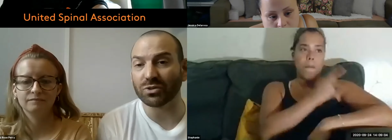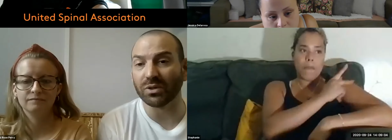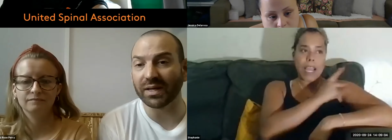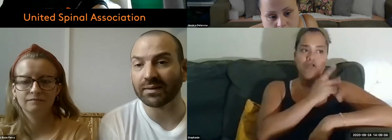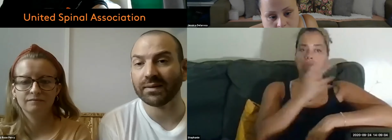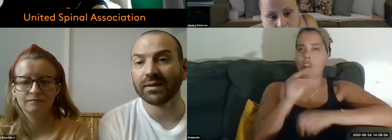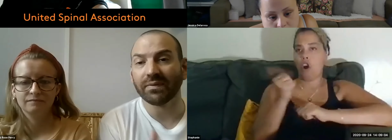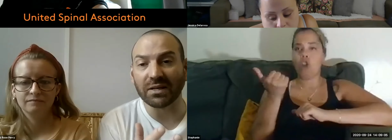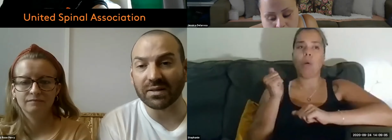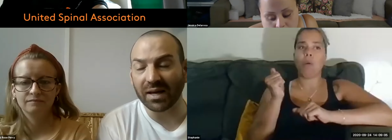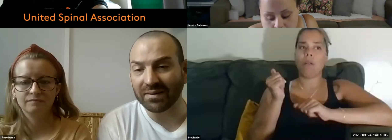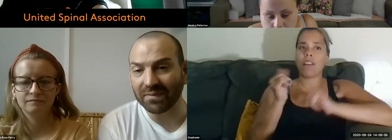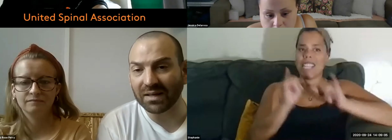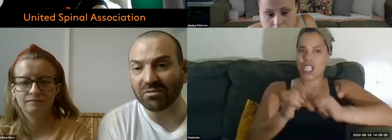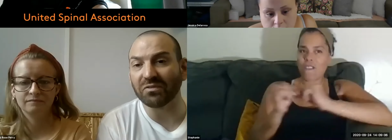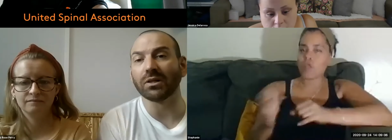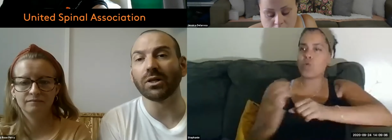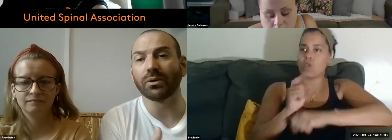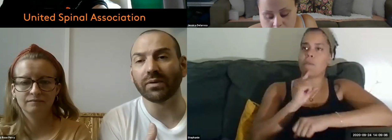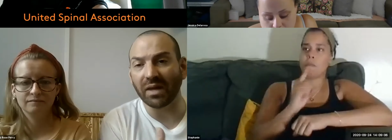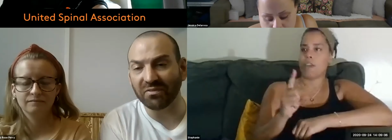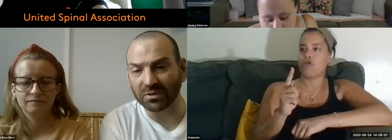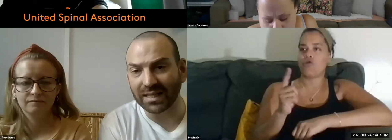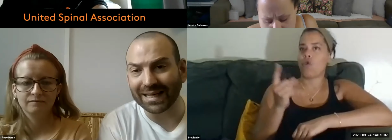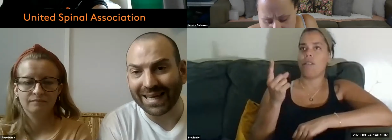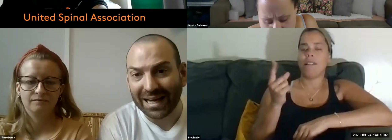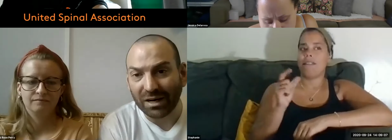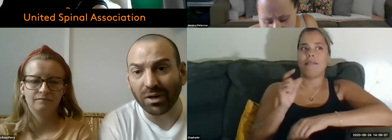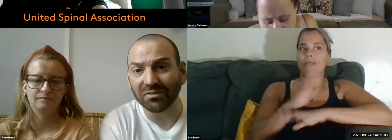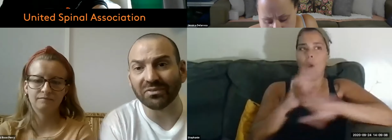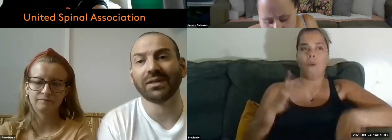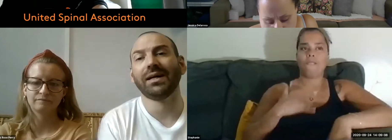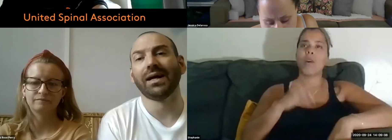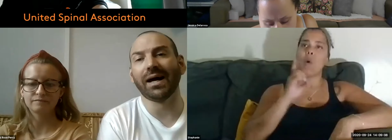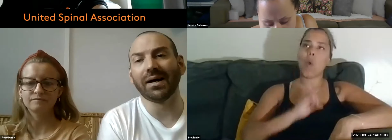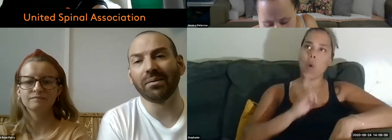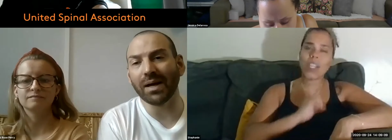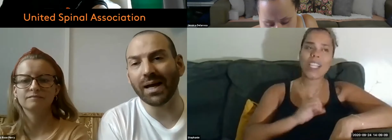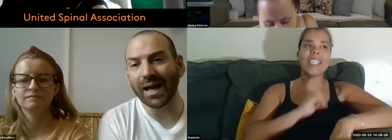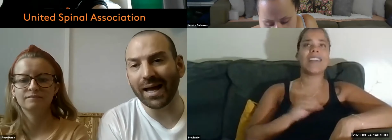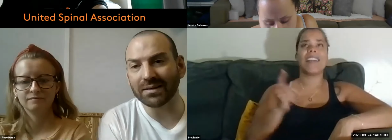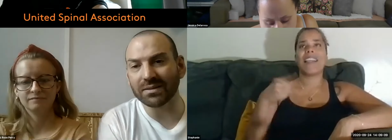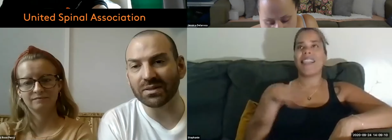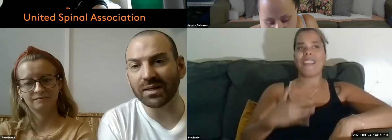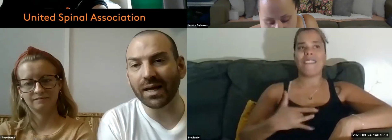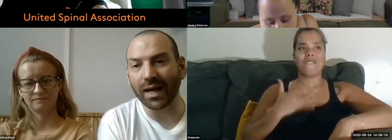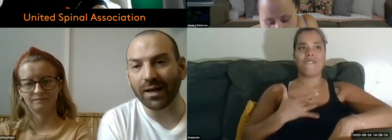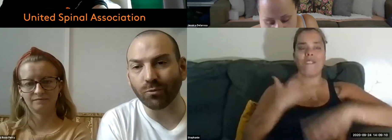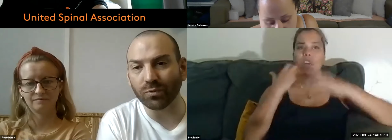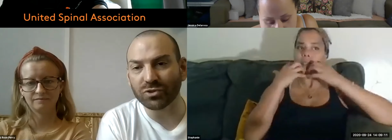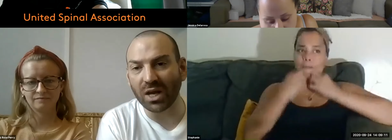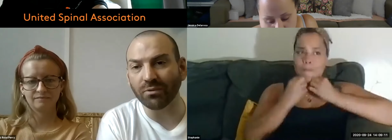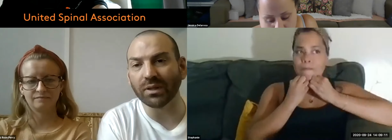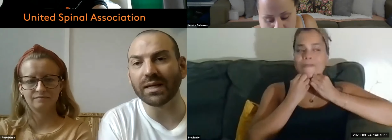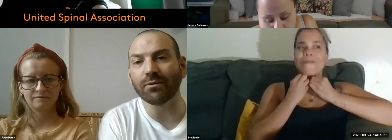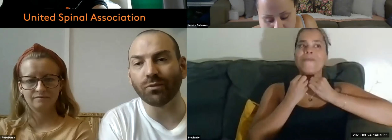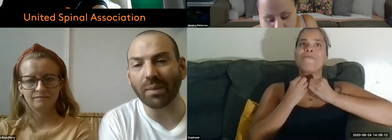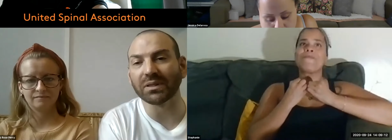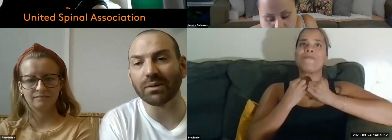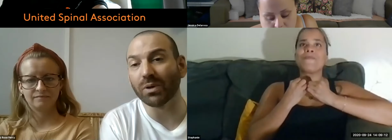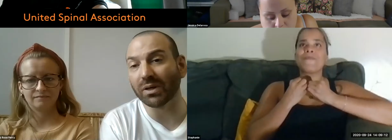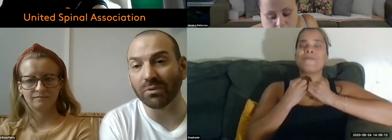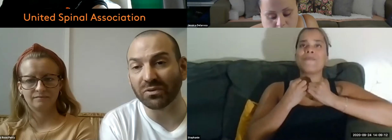make sure that they never feel alone, that they feel taken care of, and